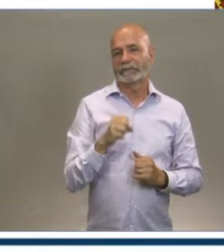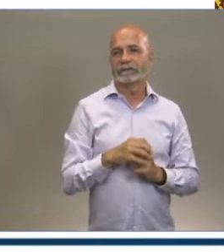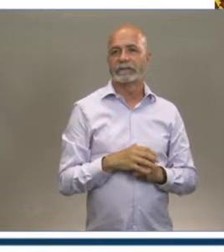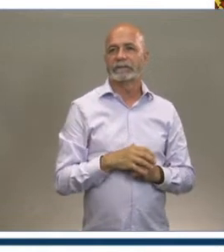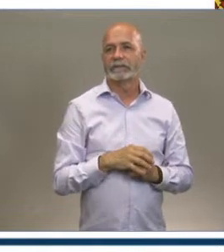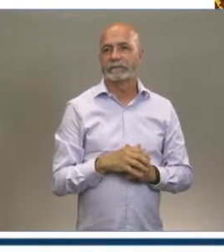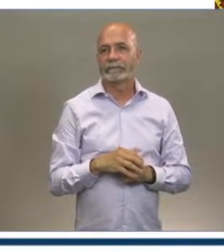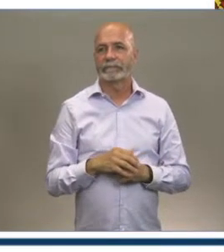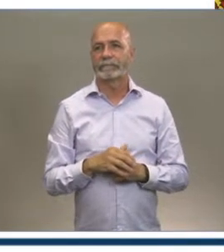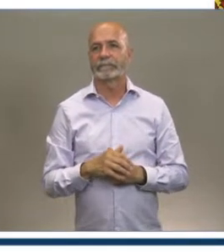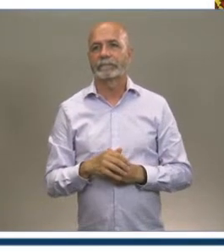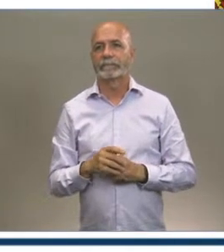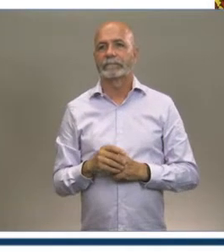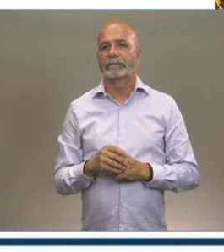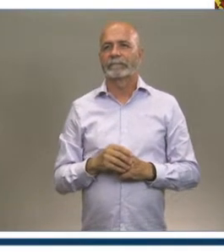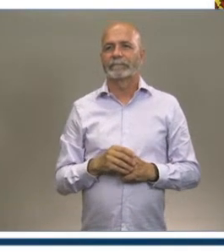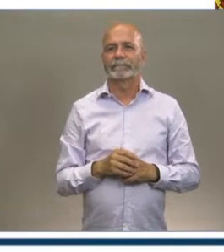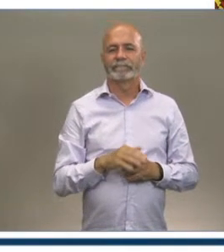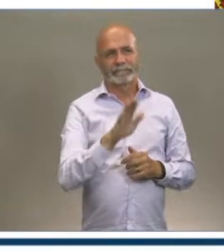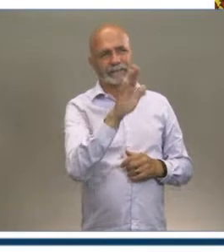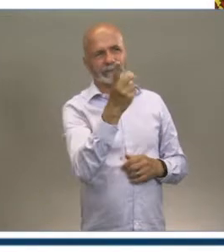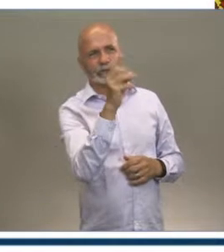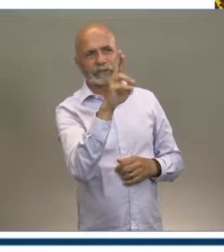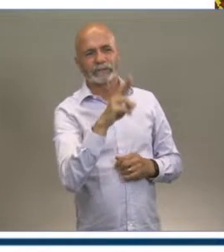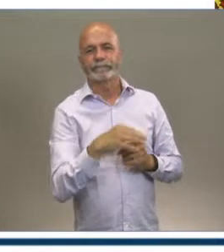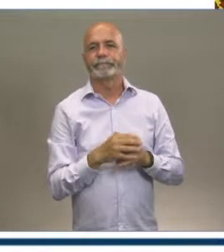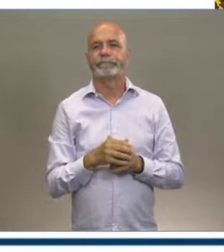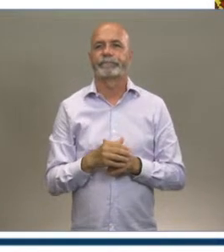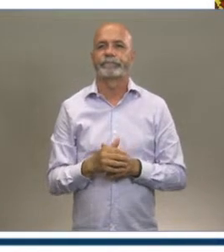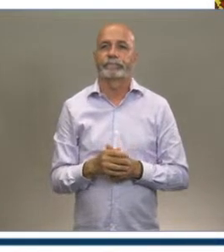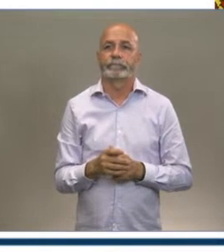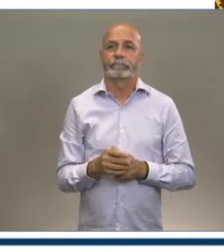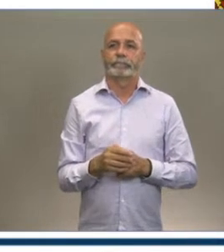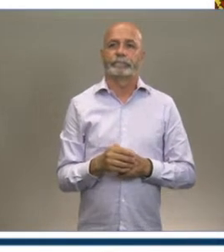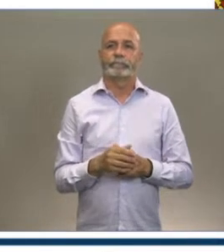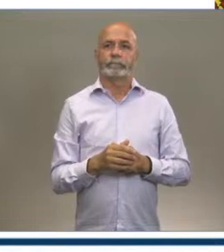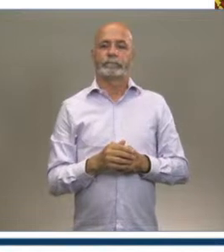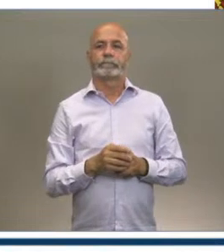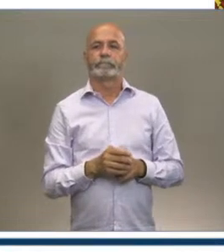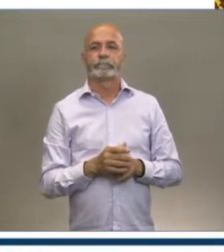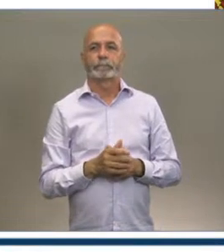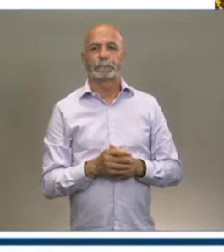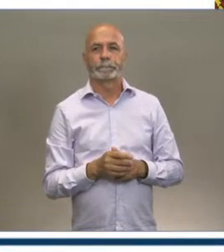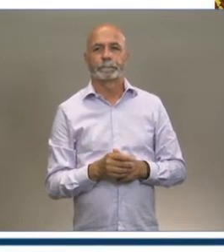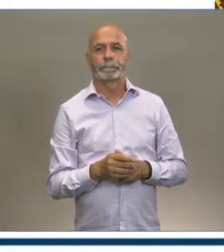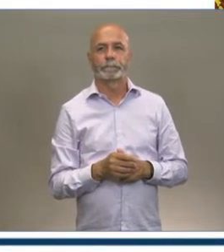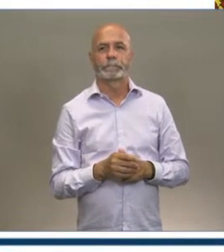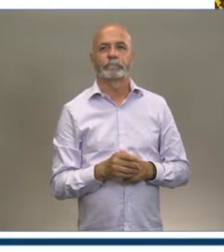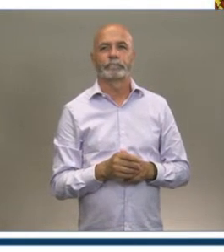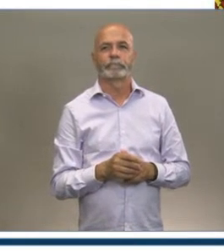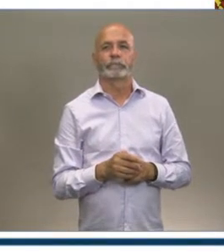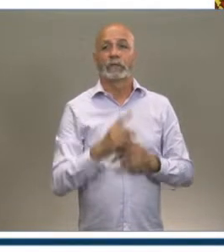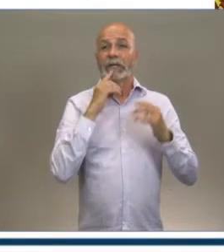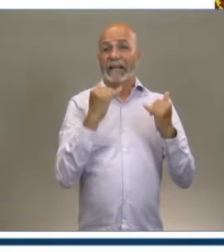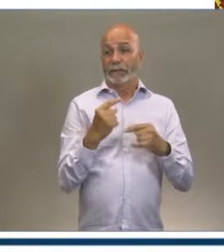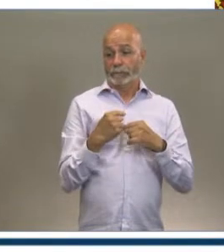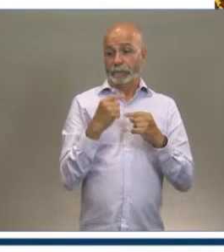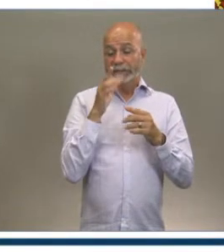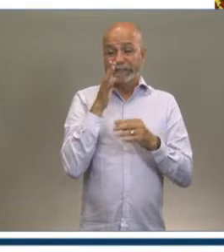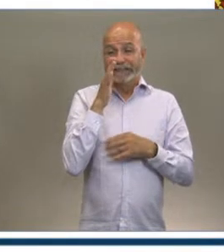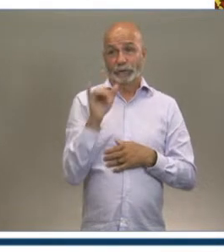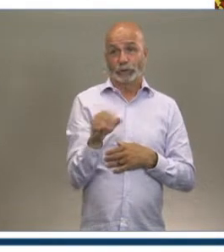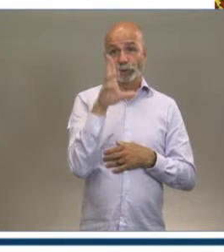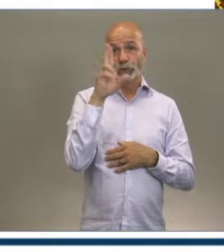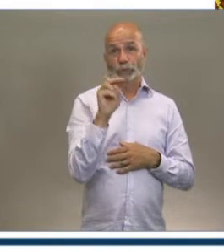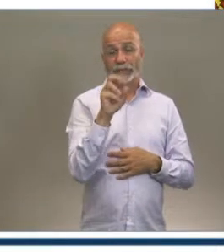Hi, Dr. Strang. I'm wondering, we found out today that we are opening for the rest of Canada on June 30th. So I'm wondering what the implications of